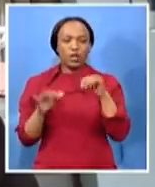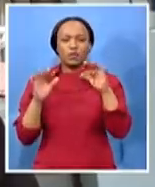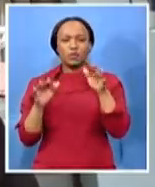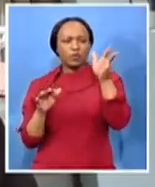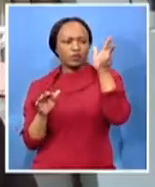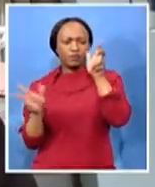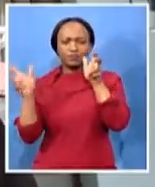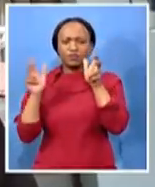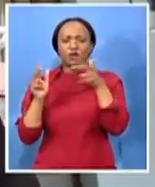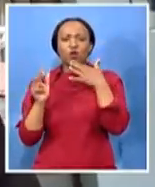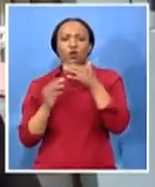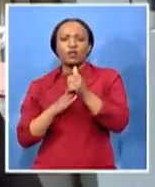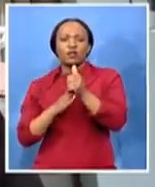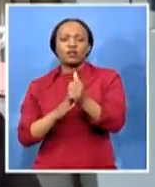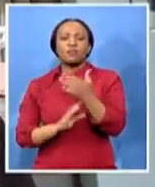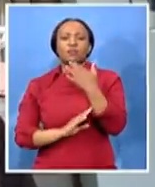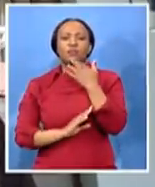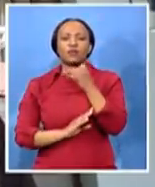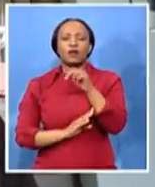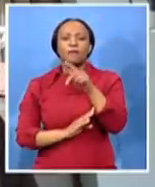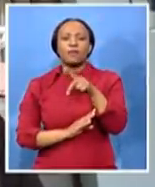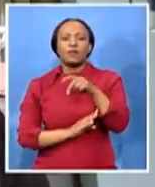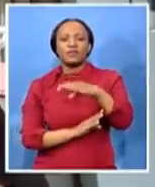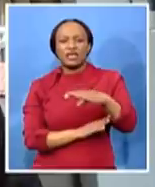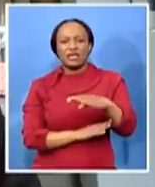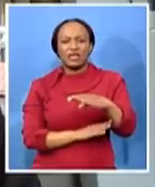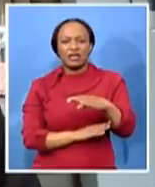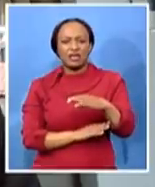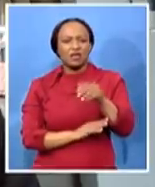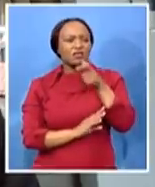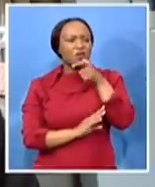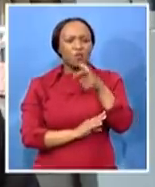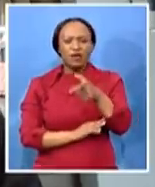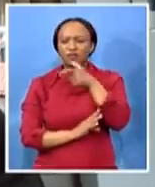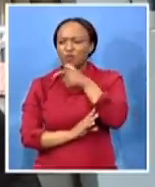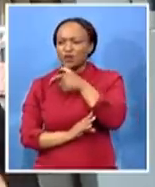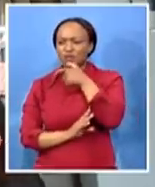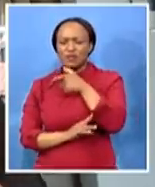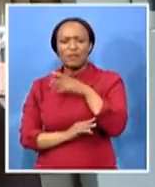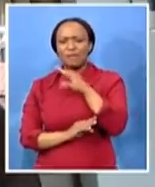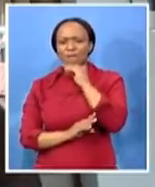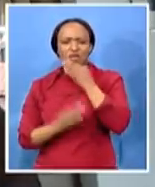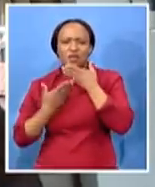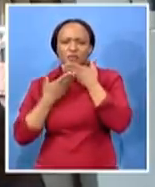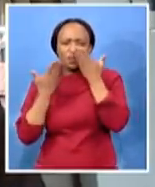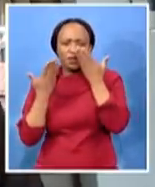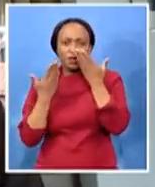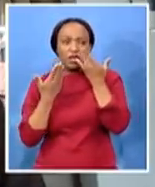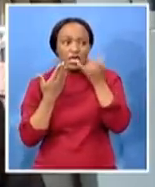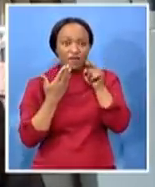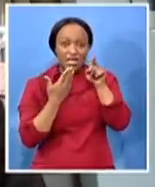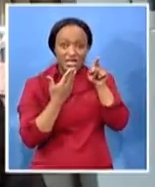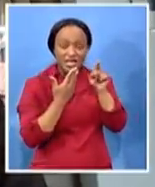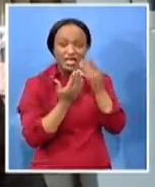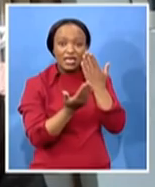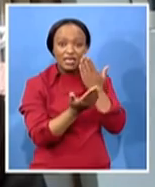more words and fury without meaning. And if he can translate his words into